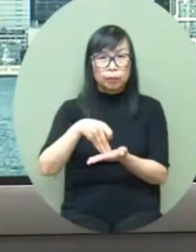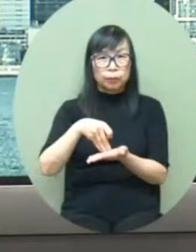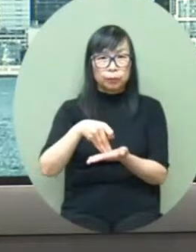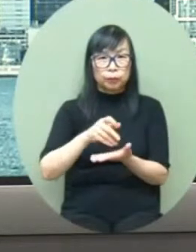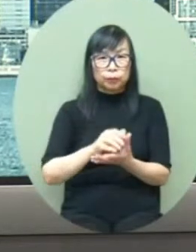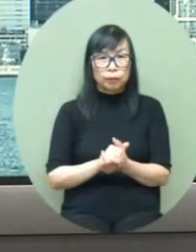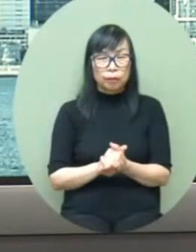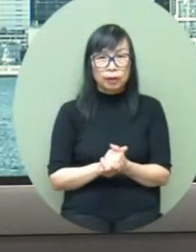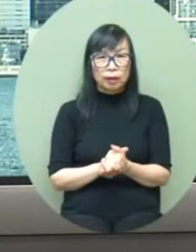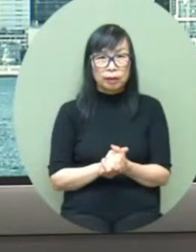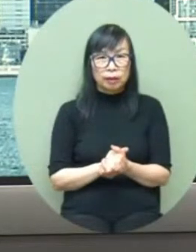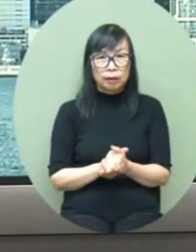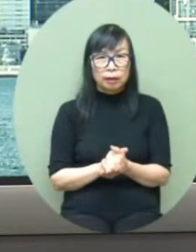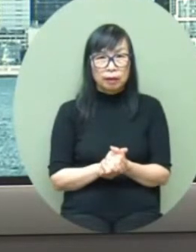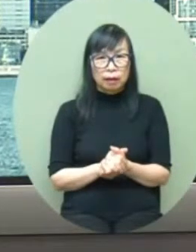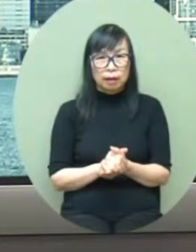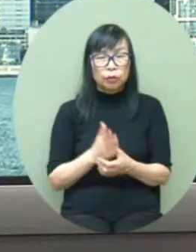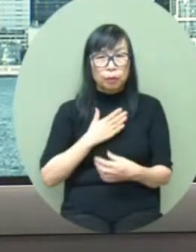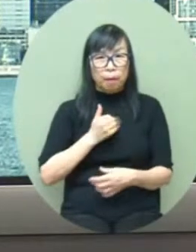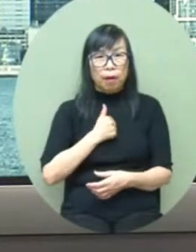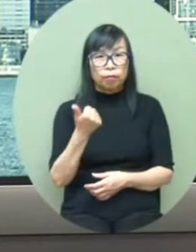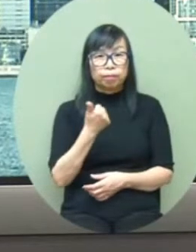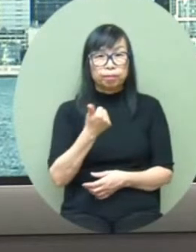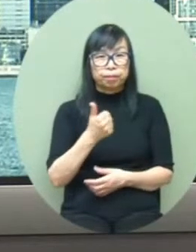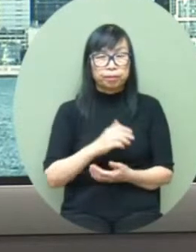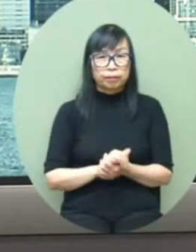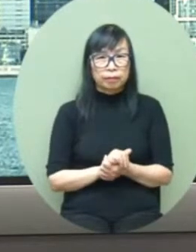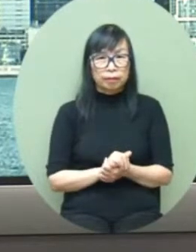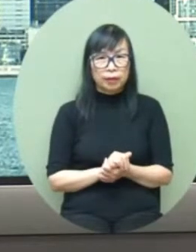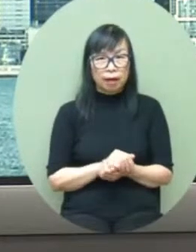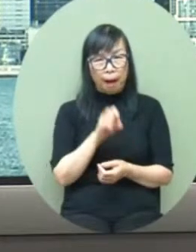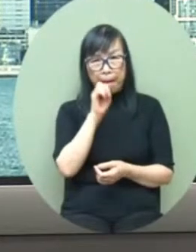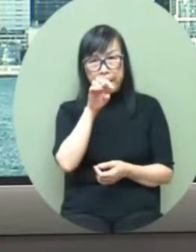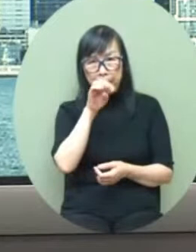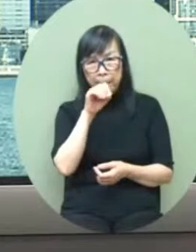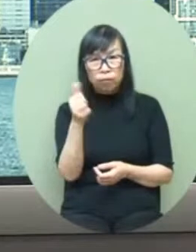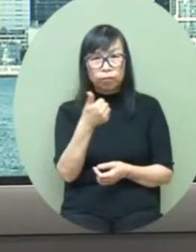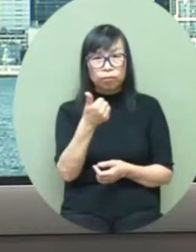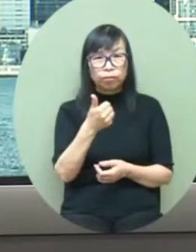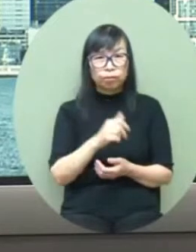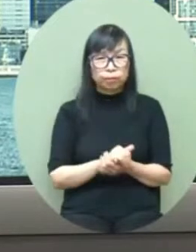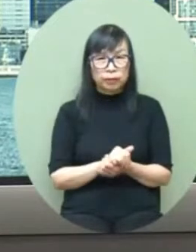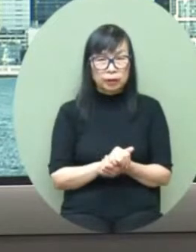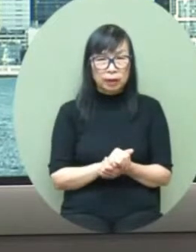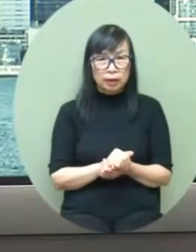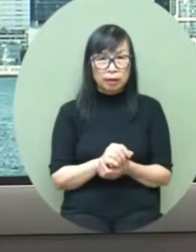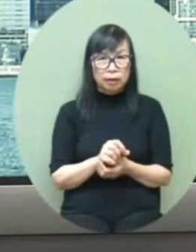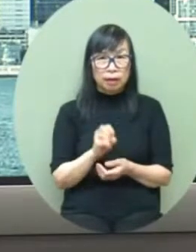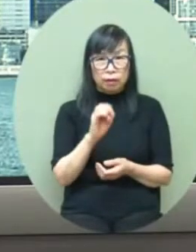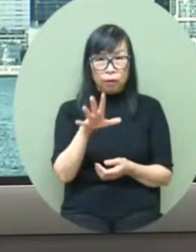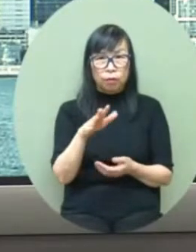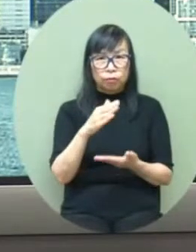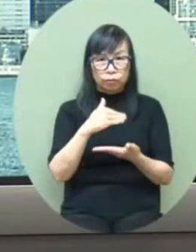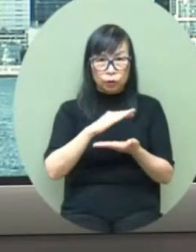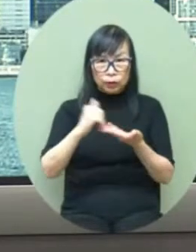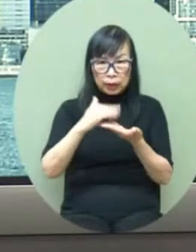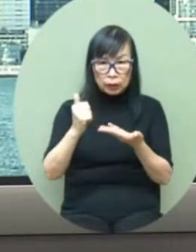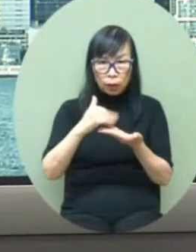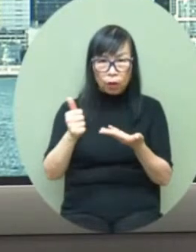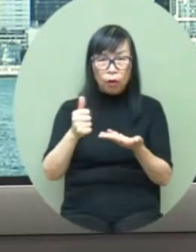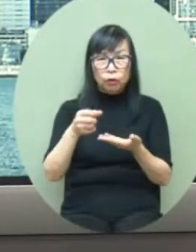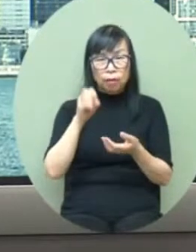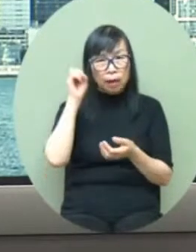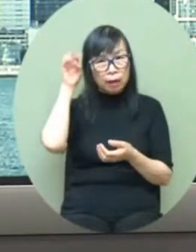I'm glad that every legislator was well prepared, active in asking